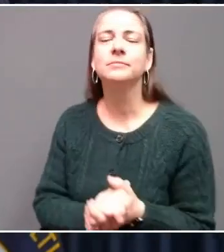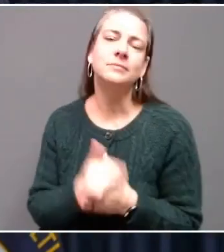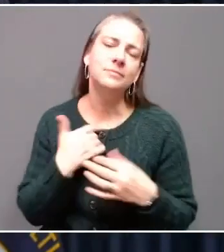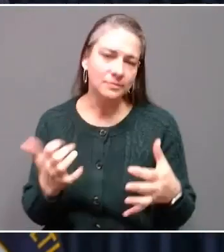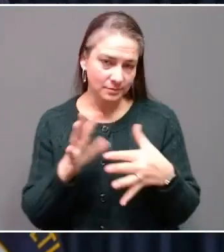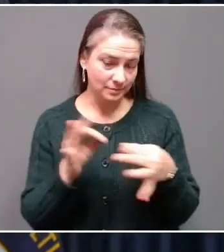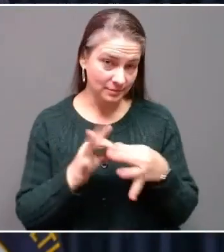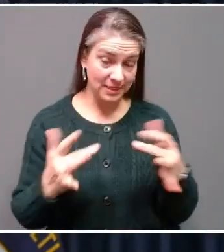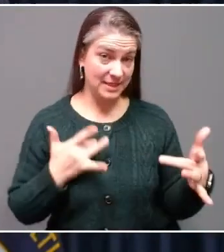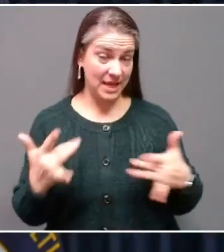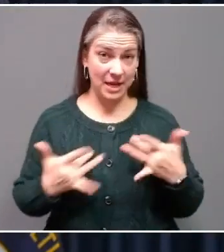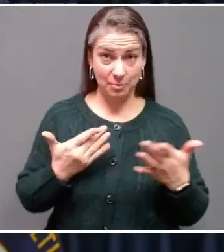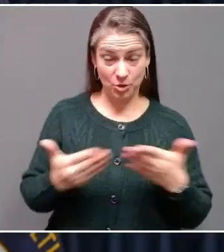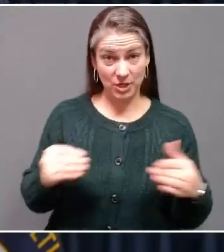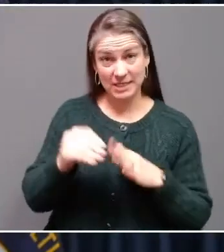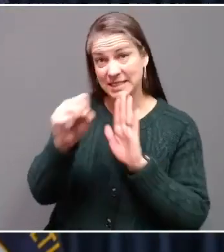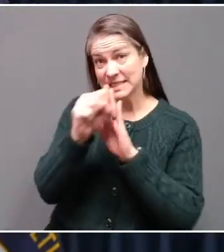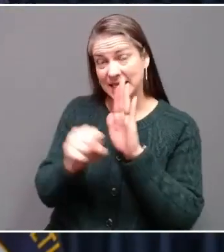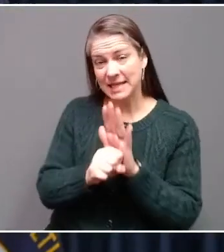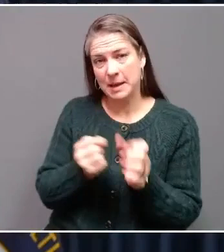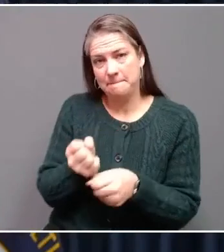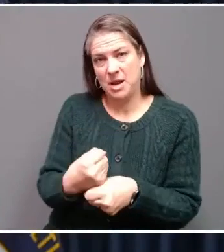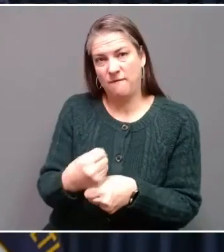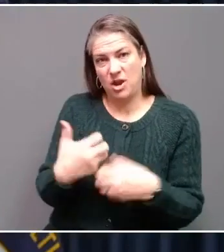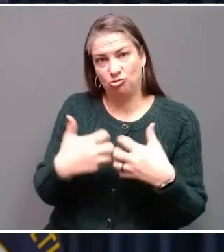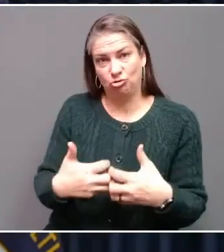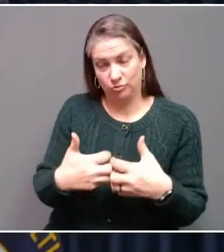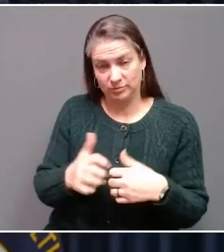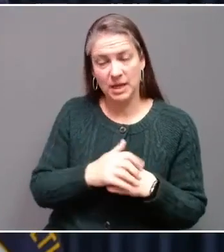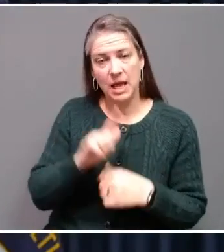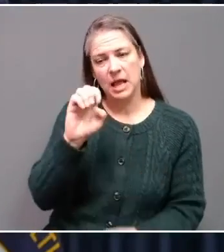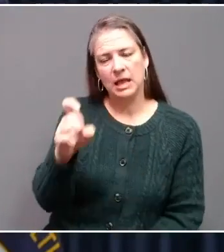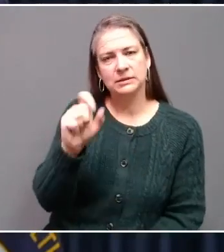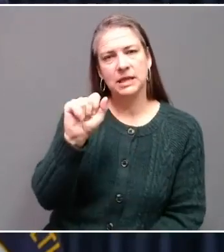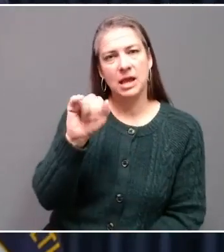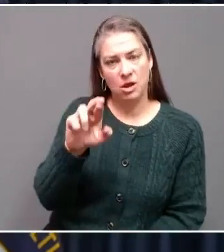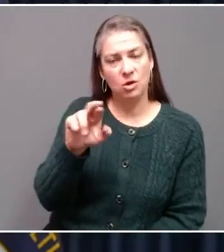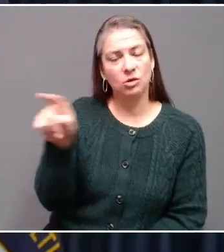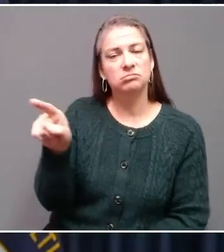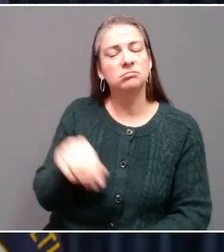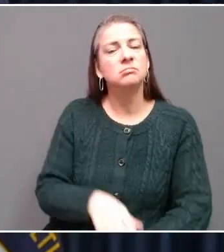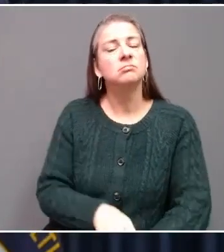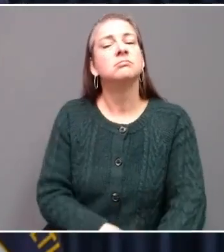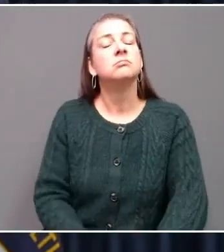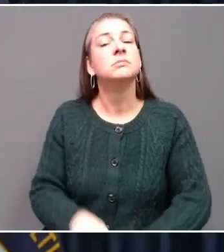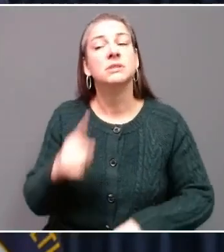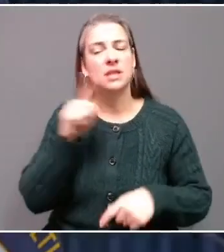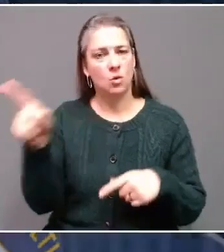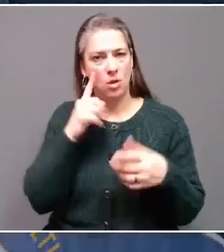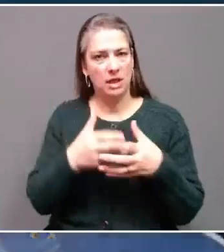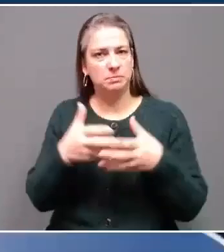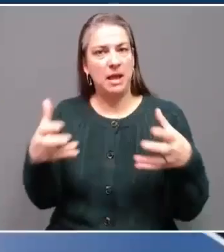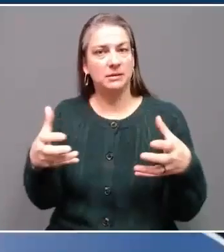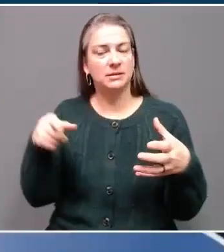state's manufacturing sector. Beshear Incorporated announced this week that they will be expanding their operations in Fayette County with